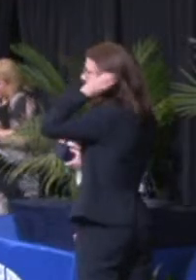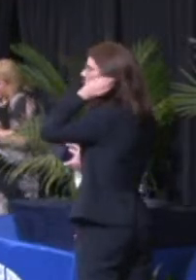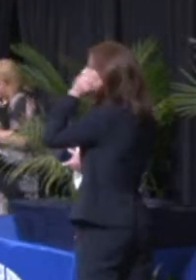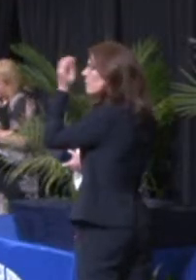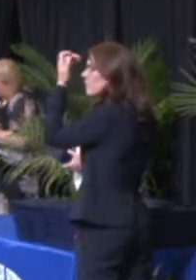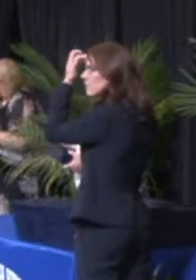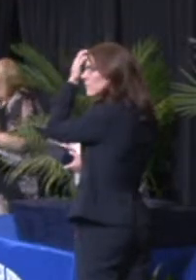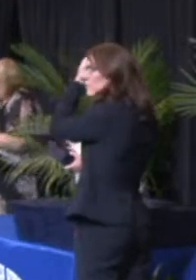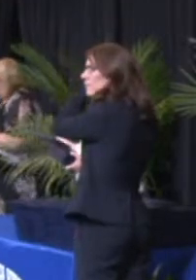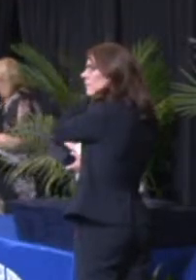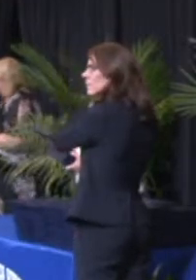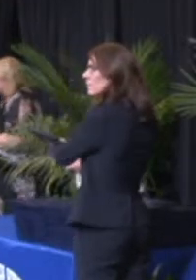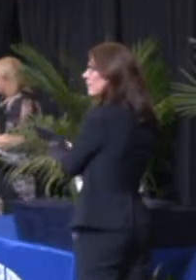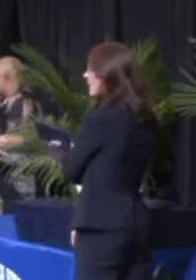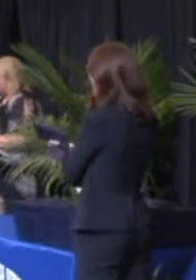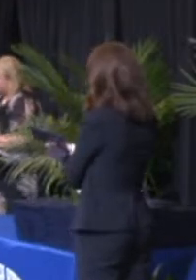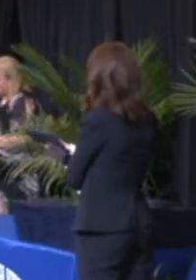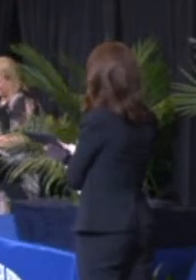Hassani Confer Robinson.